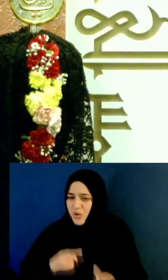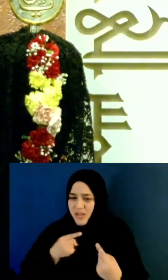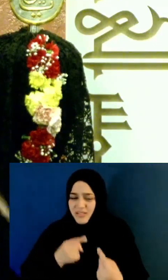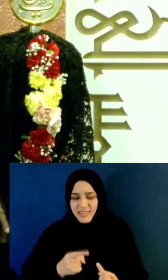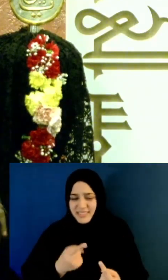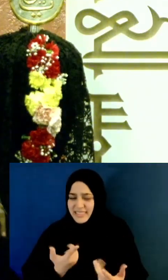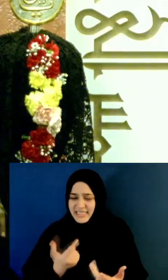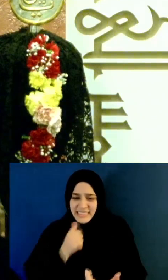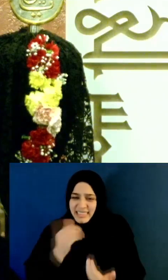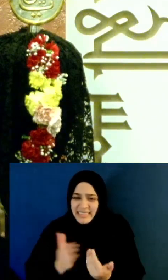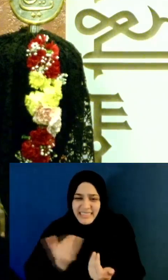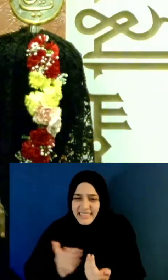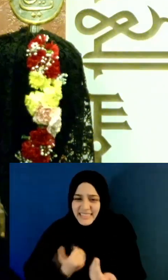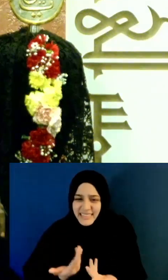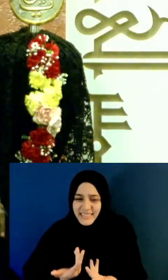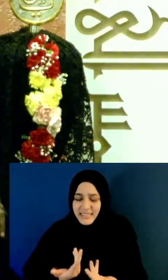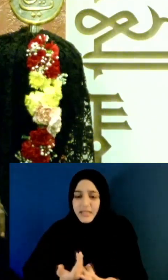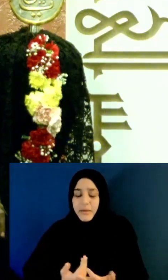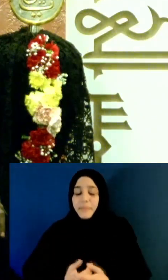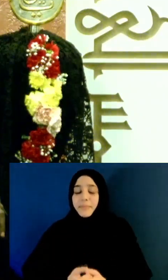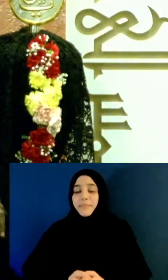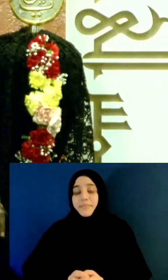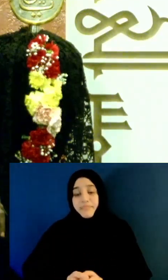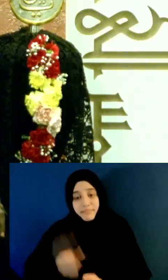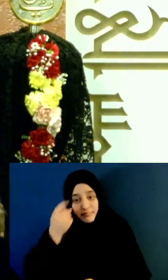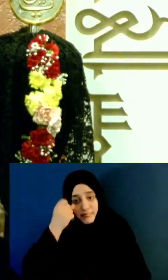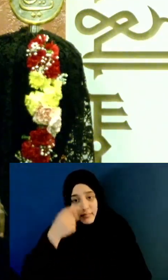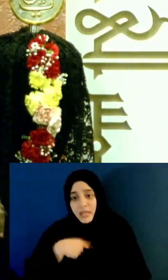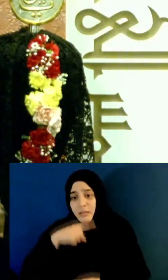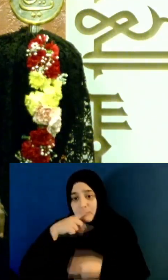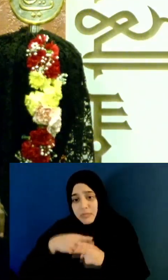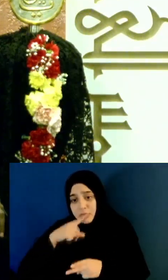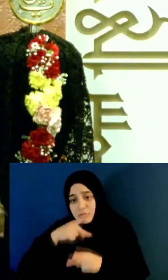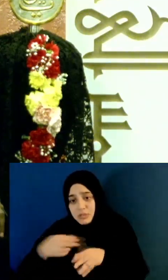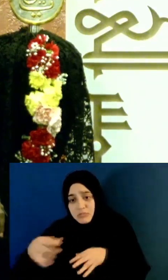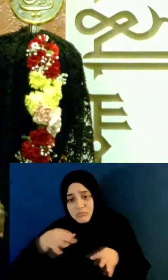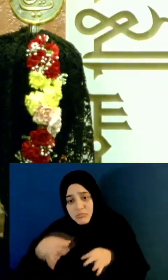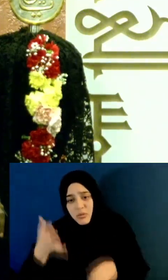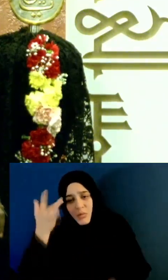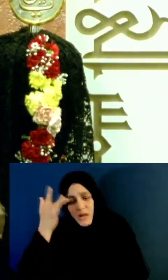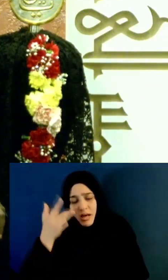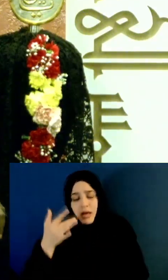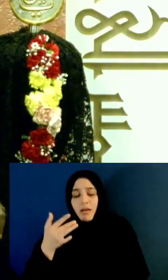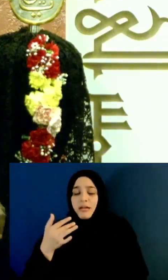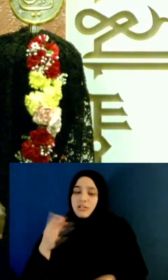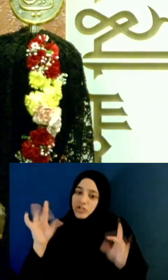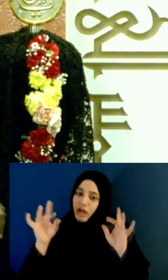I'm mentioning this, inshallah, to stimulate more discussions